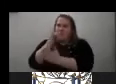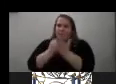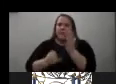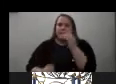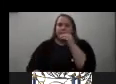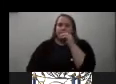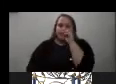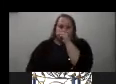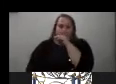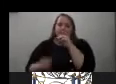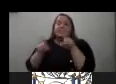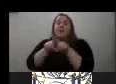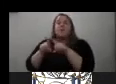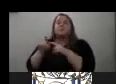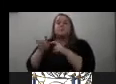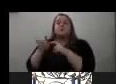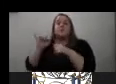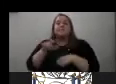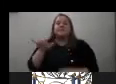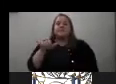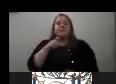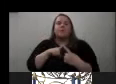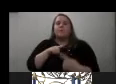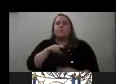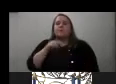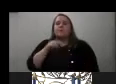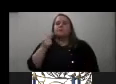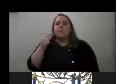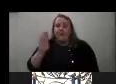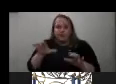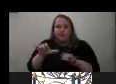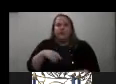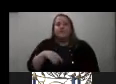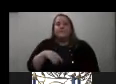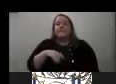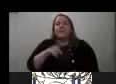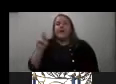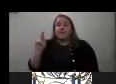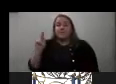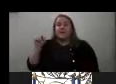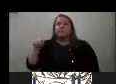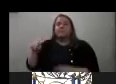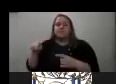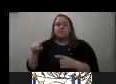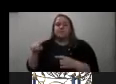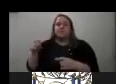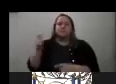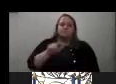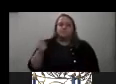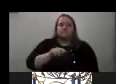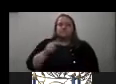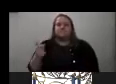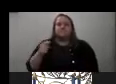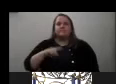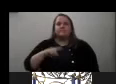And she also, during this time, similar to what Balanchine was doing, Karinska was back and forth between New York and Hollywood